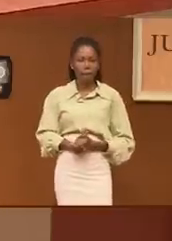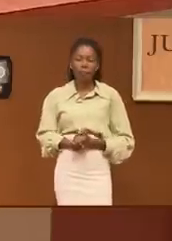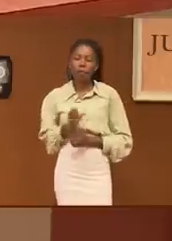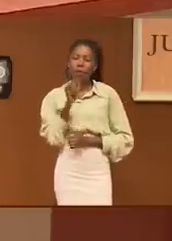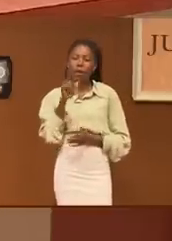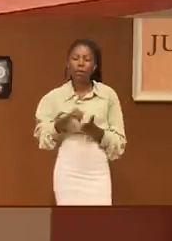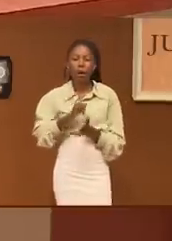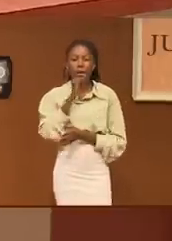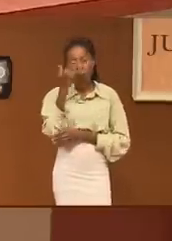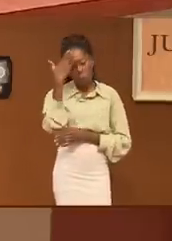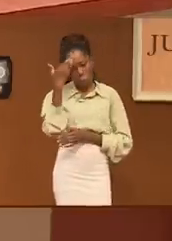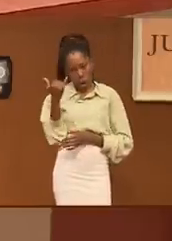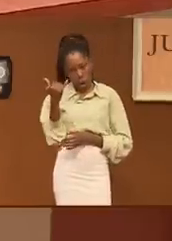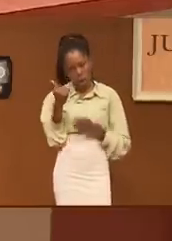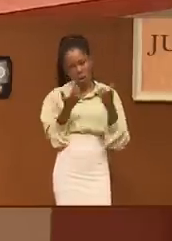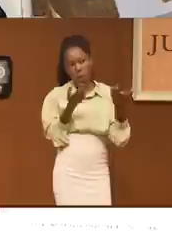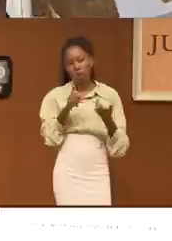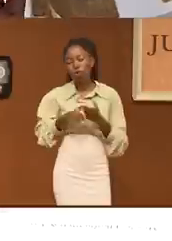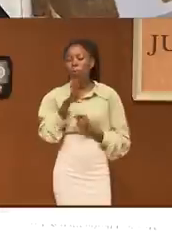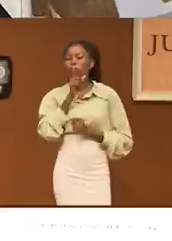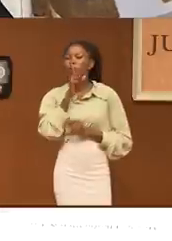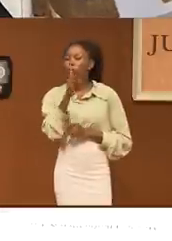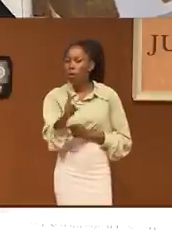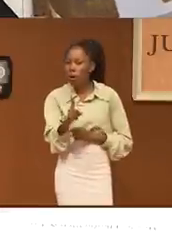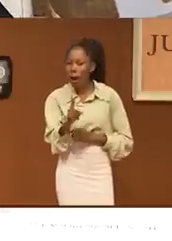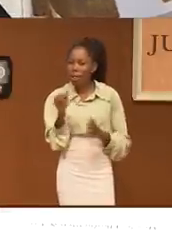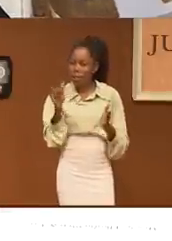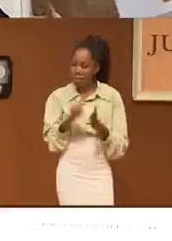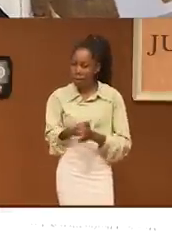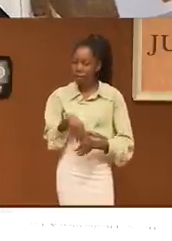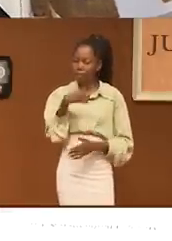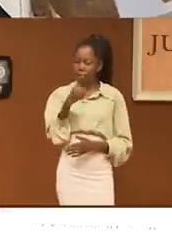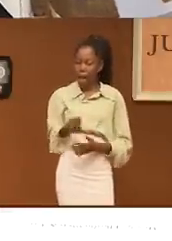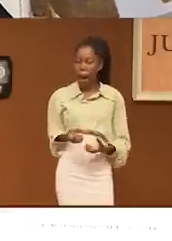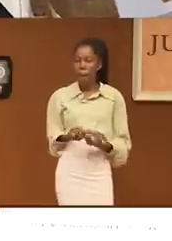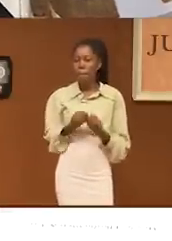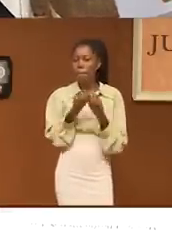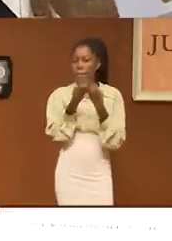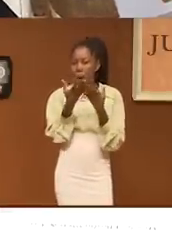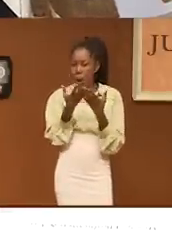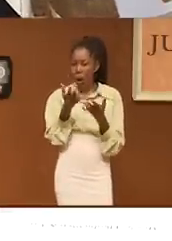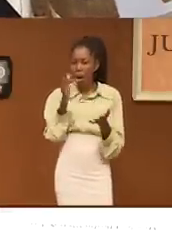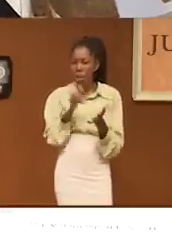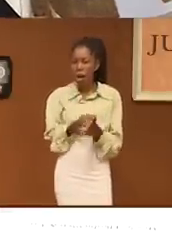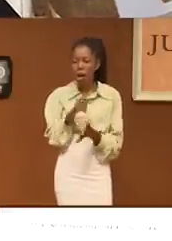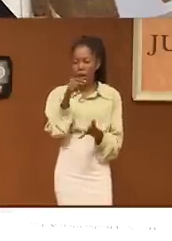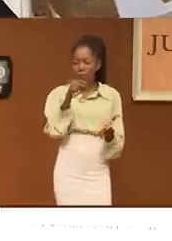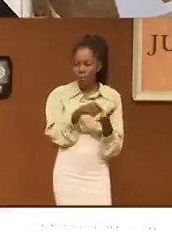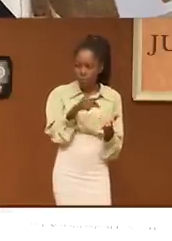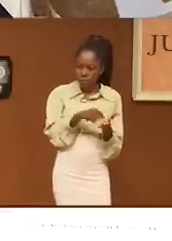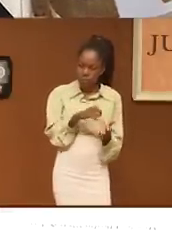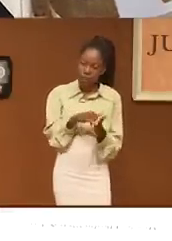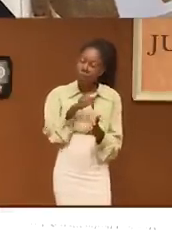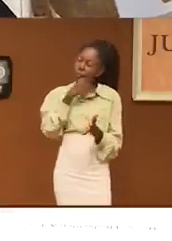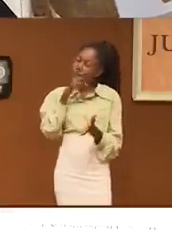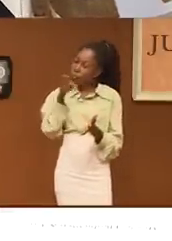So that's why I said, I just want to be sure that the figure he's mentioning is the exact amount that you know that you are